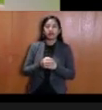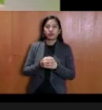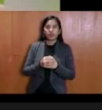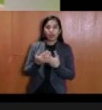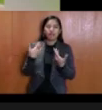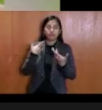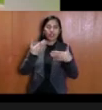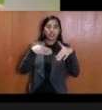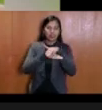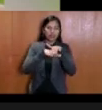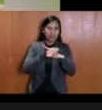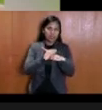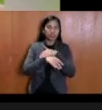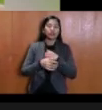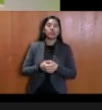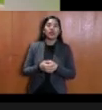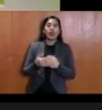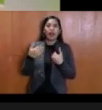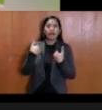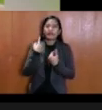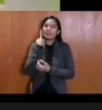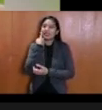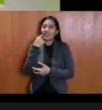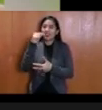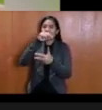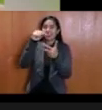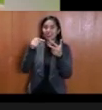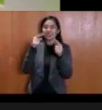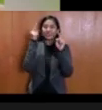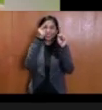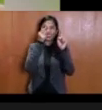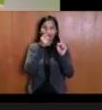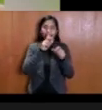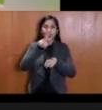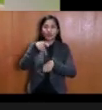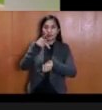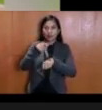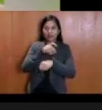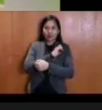had mentioned earlier that we target, no, the Philippine Energy Plan targets